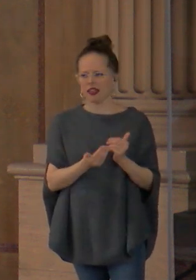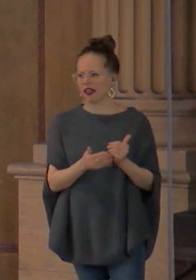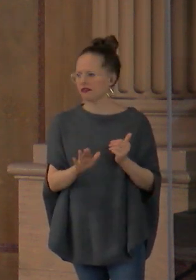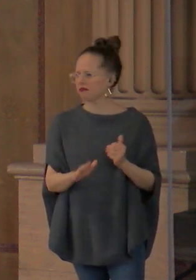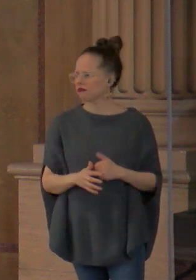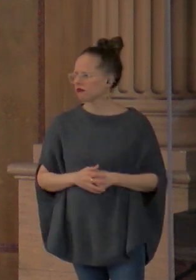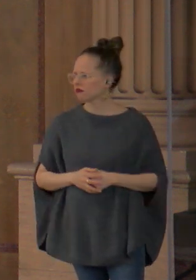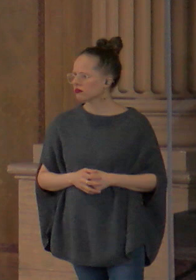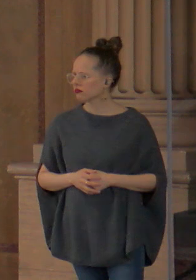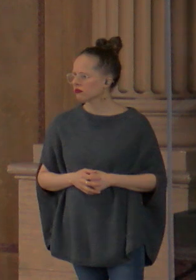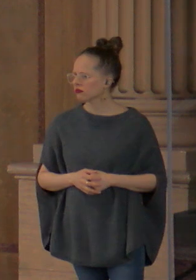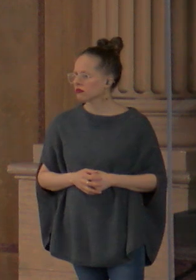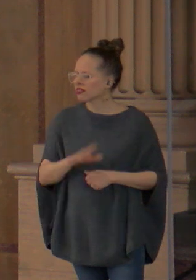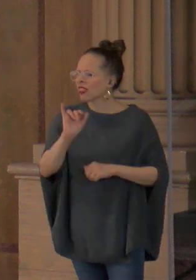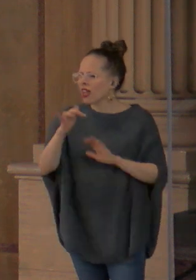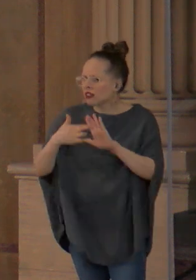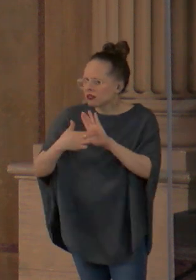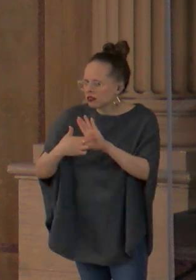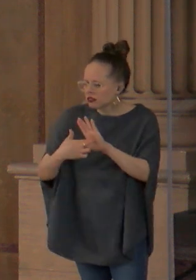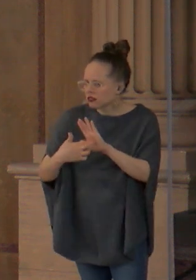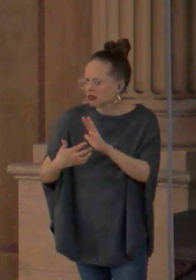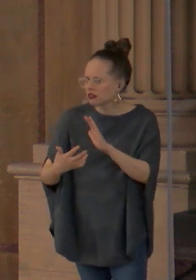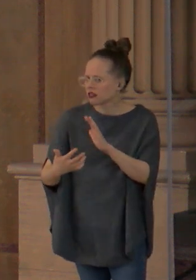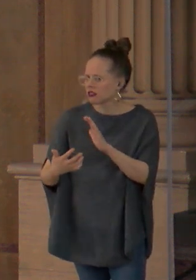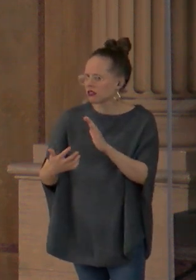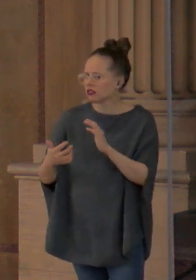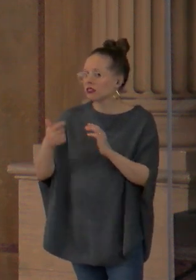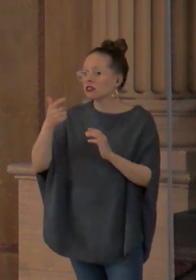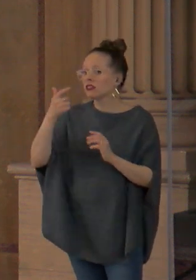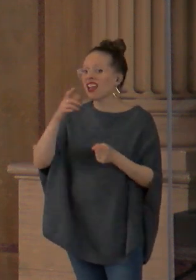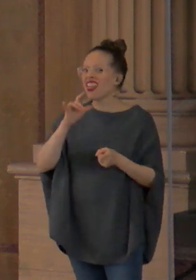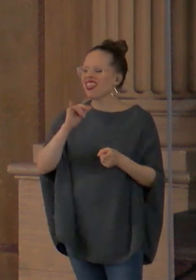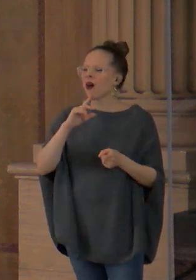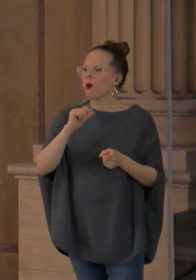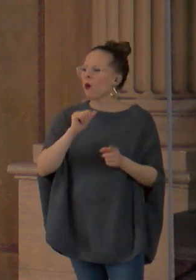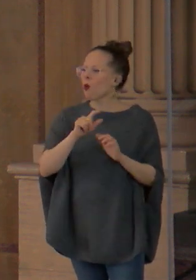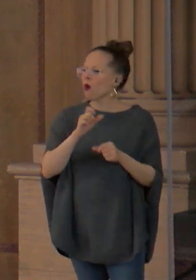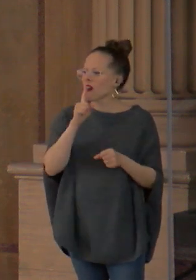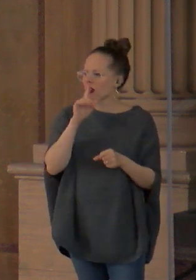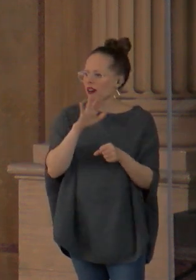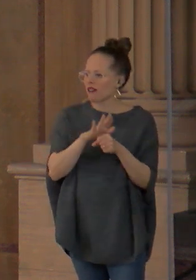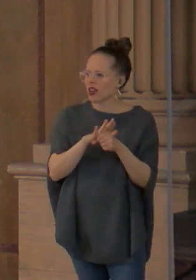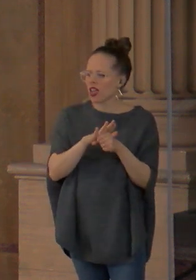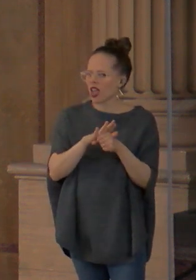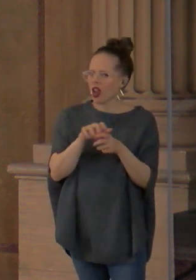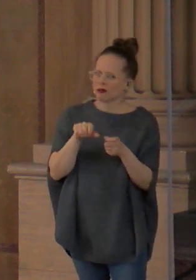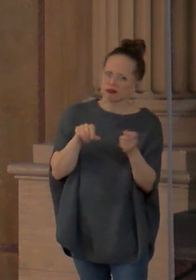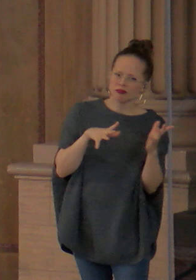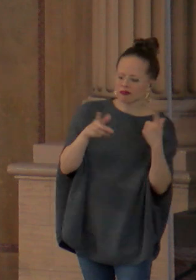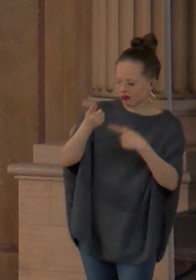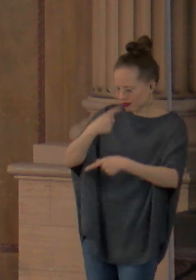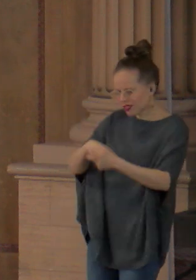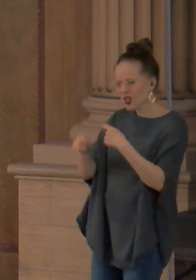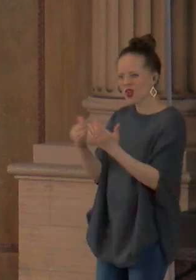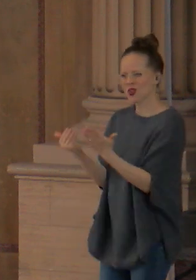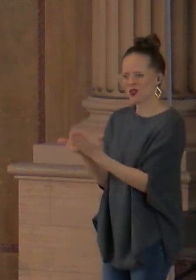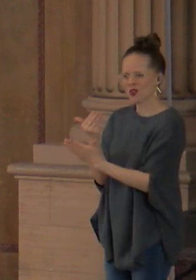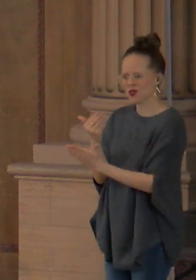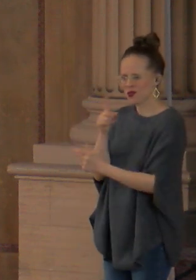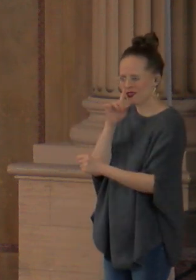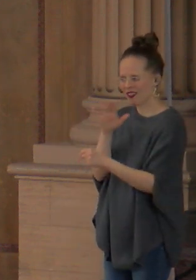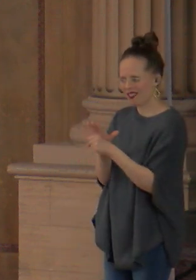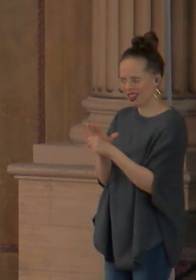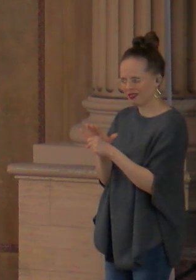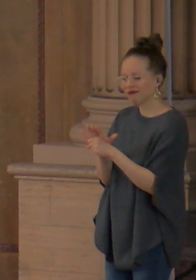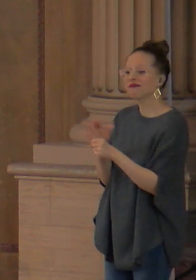He's taking that Old Covenant and chucking it because it's being replaced with a new one. Now, keep reading. Matthew 21, verse